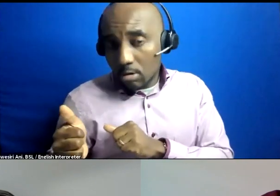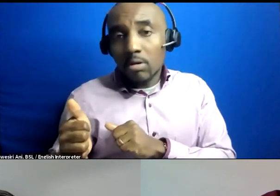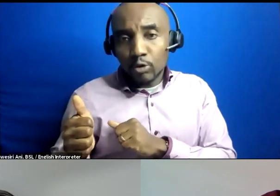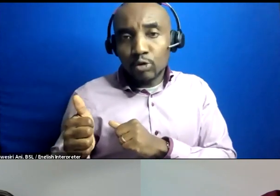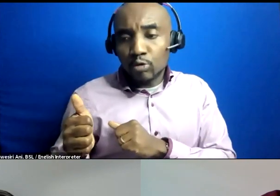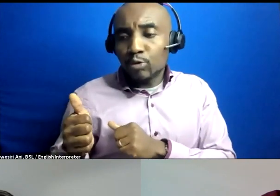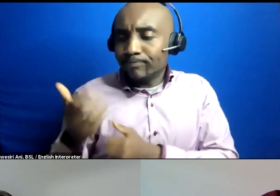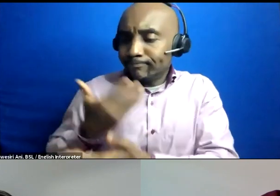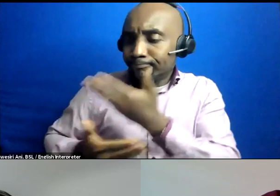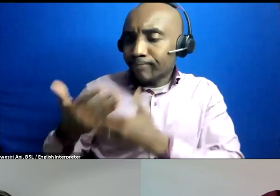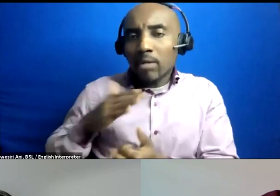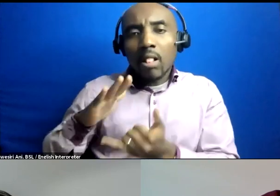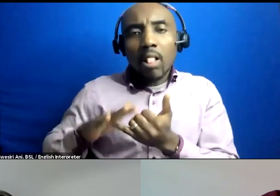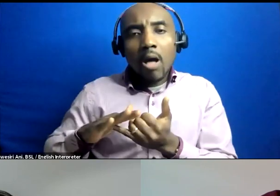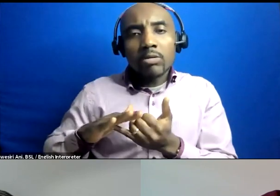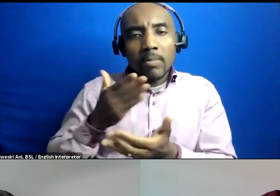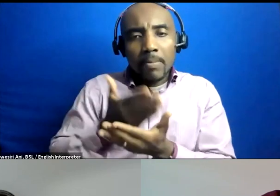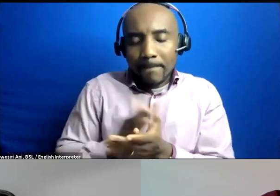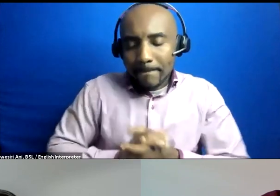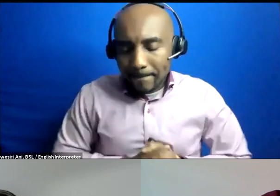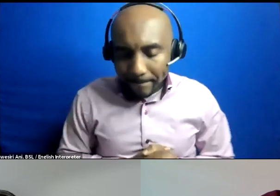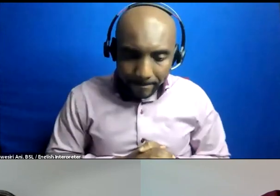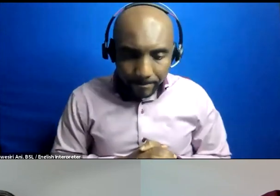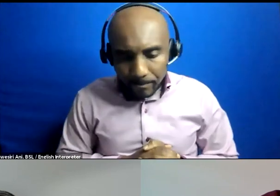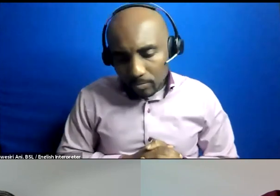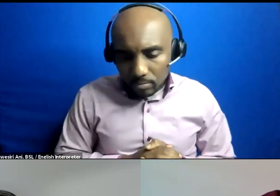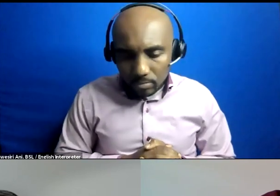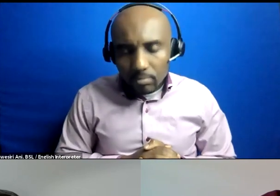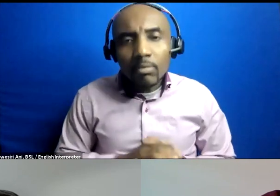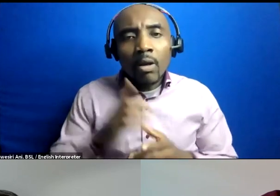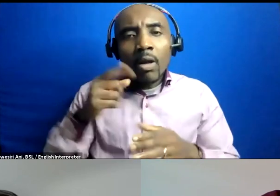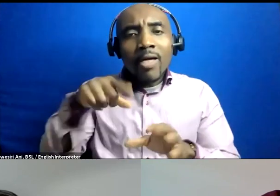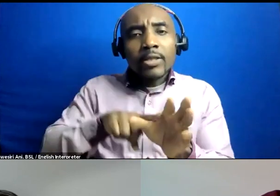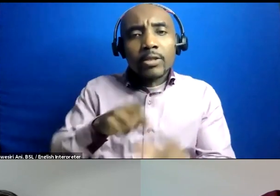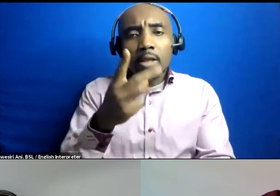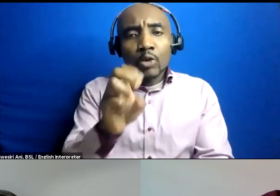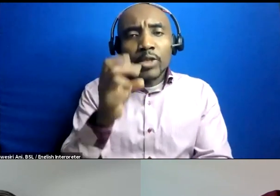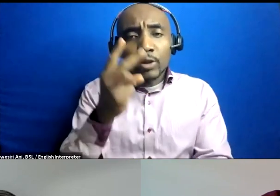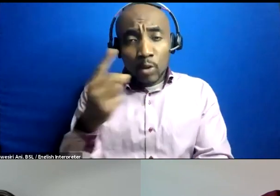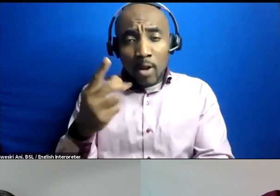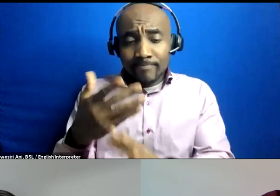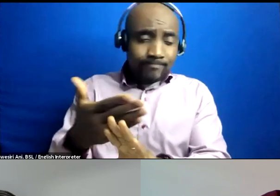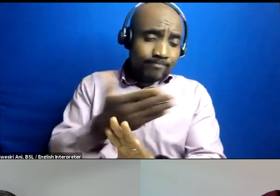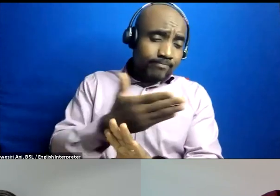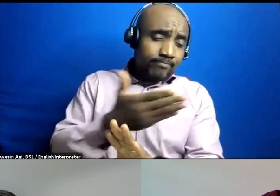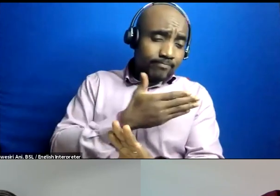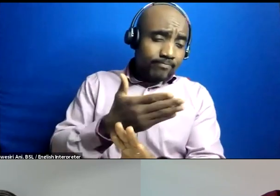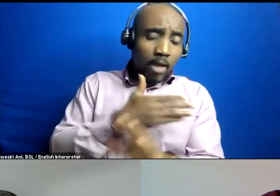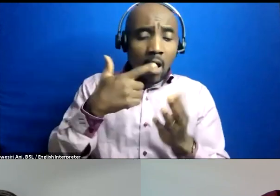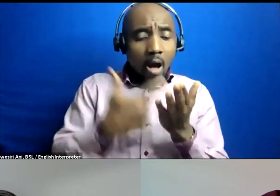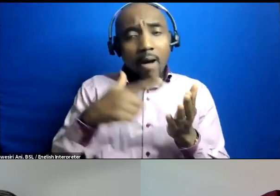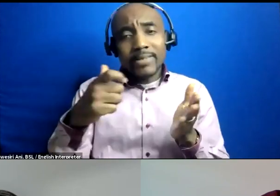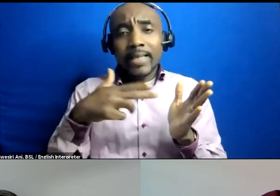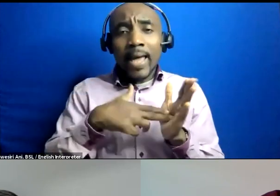take forward to the final part. So earlier this year, I had the privilege of leading the RCN's response to